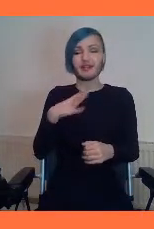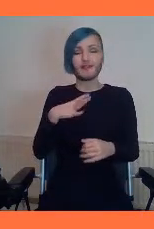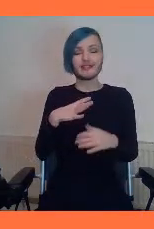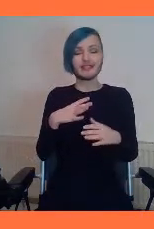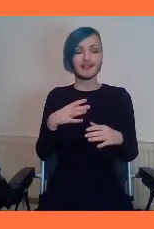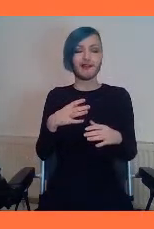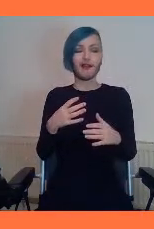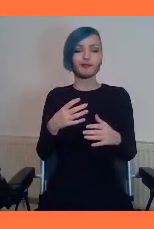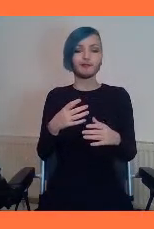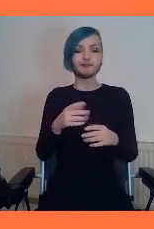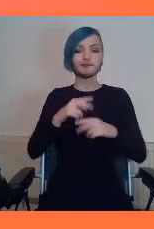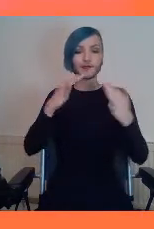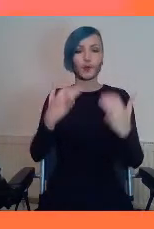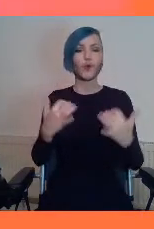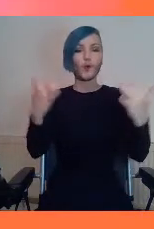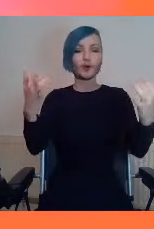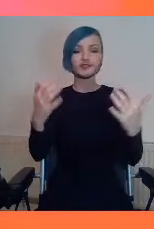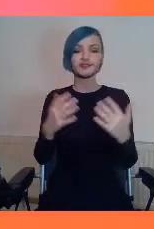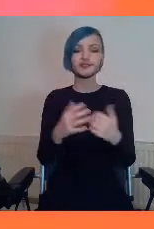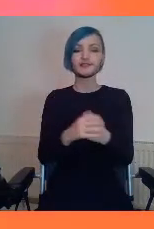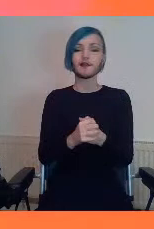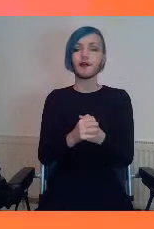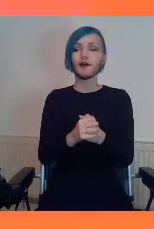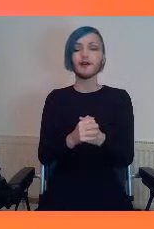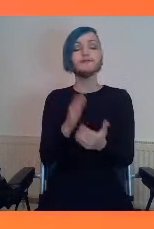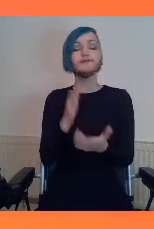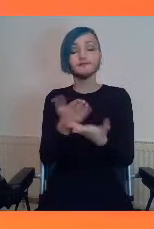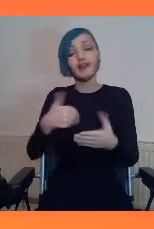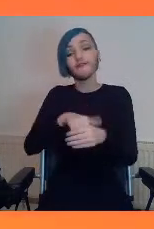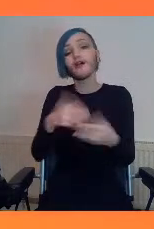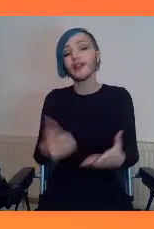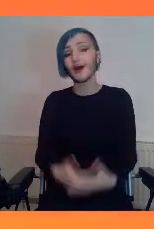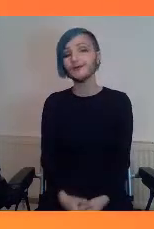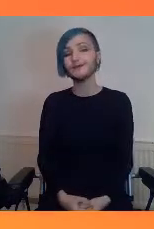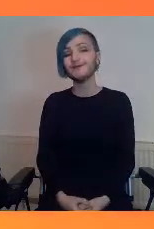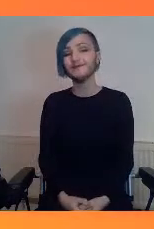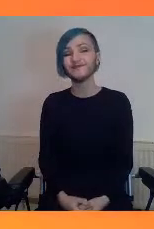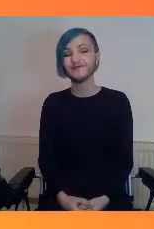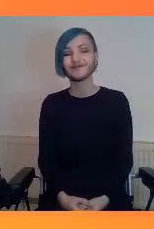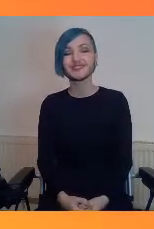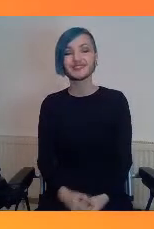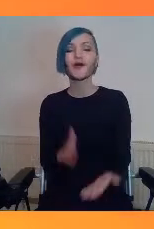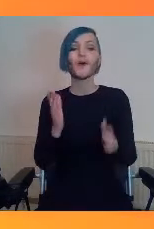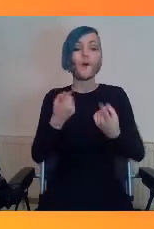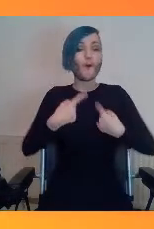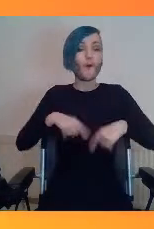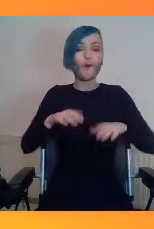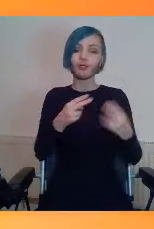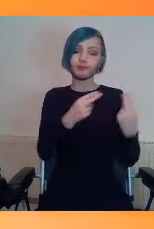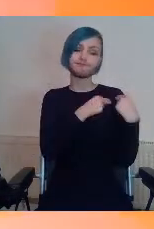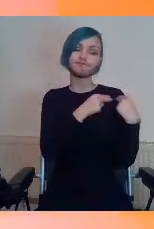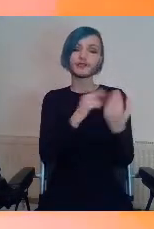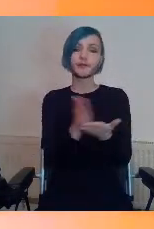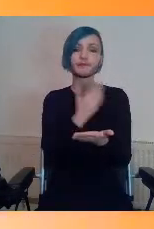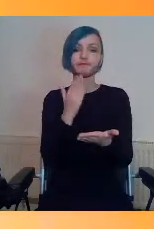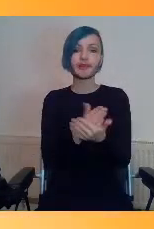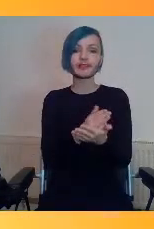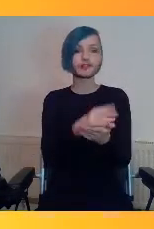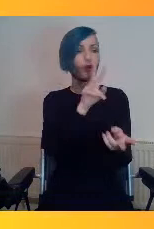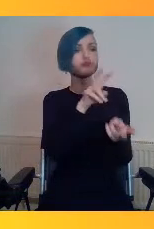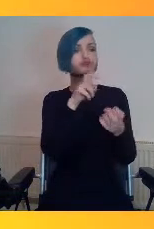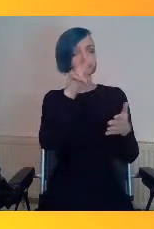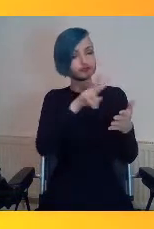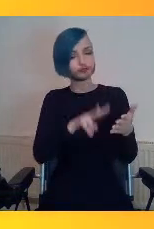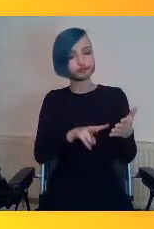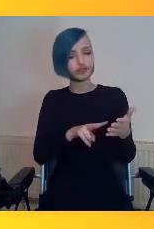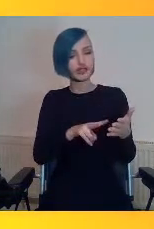And Vitalina's call to action is to make sure that we do fact checking. We don't just believe propaganda, we interrogate things,